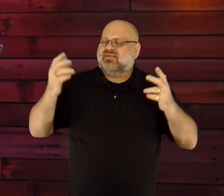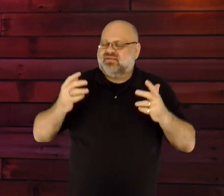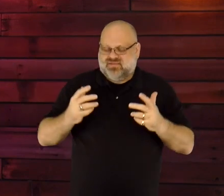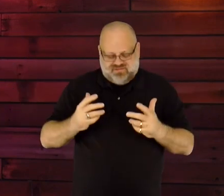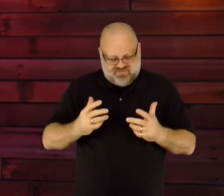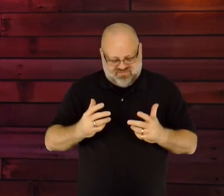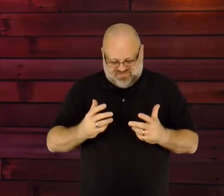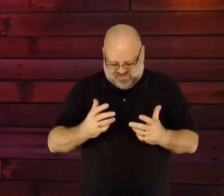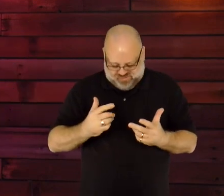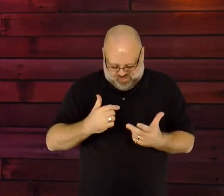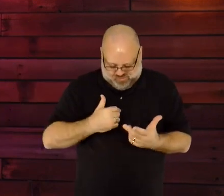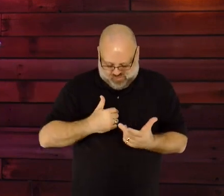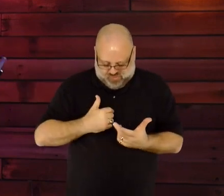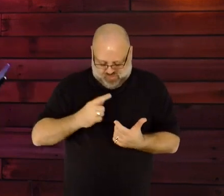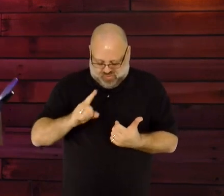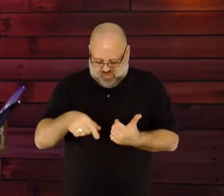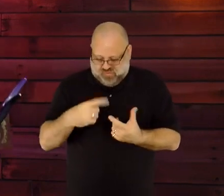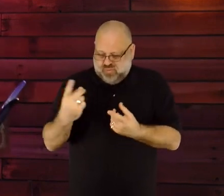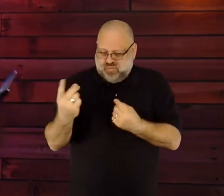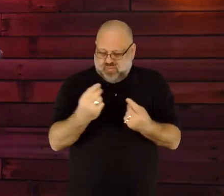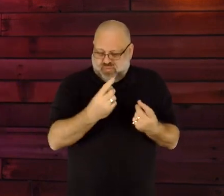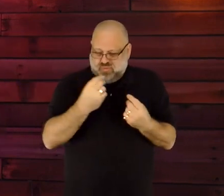imagine when all I will do.